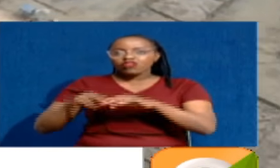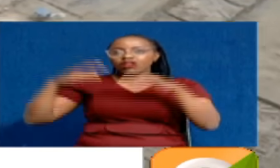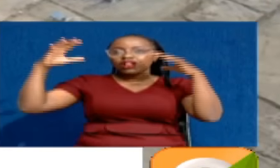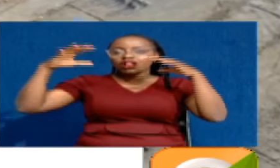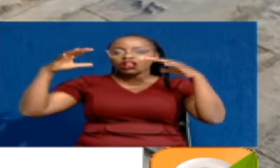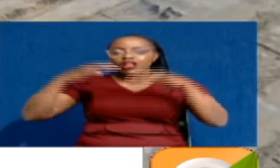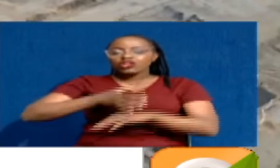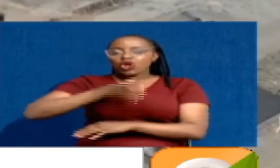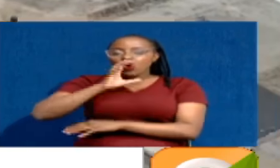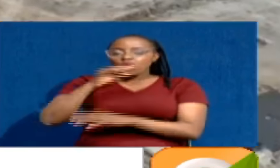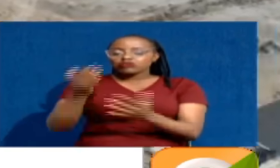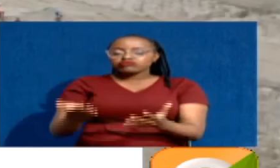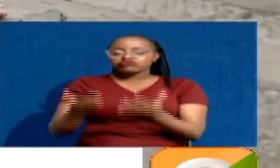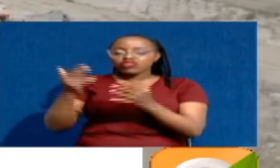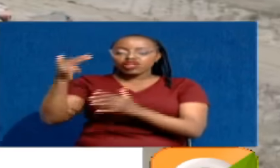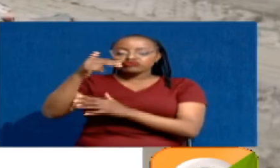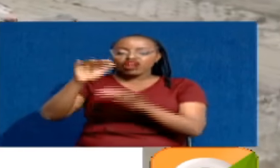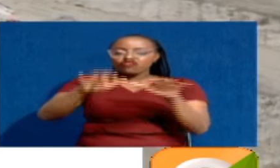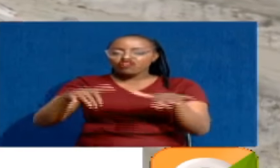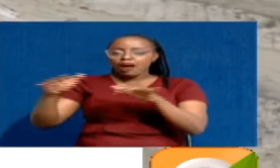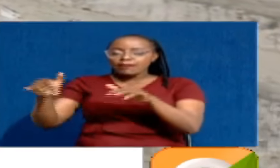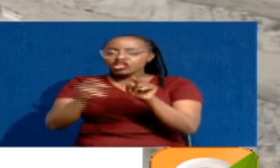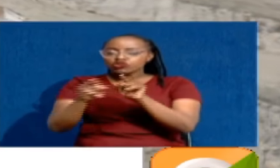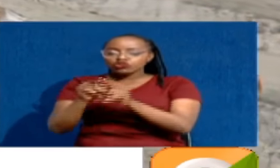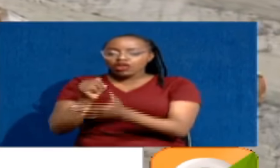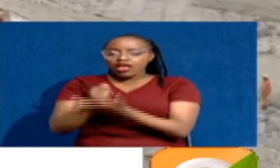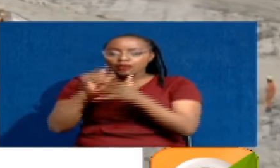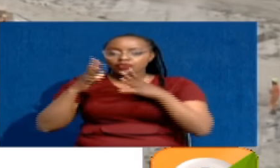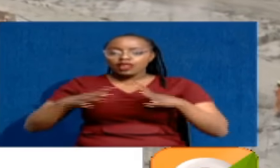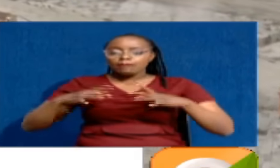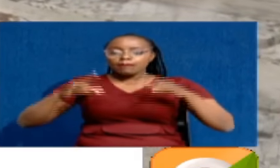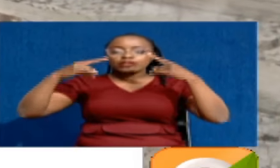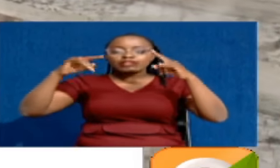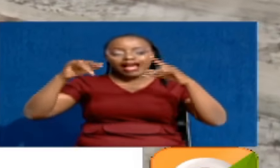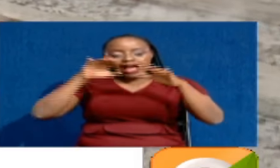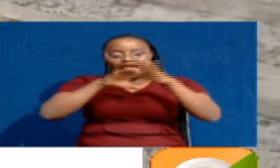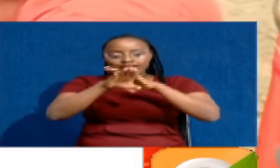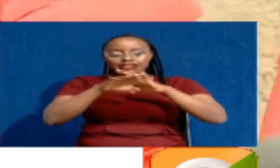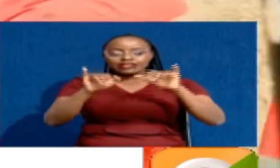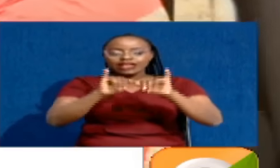boost irrigation, and also aid the residents' access clean water.